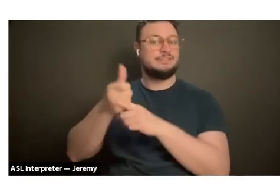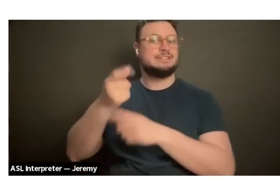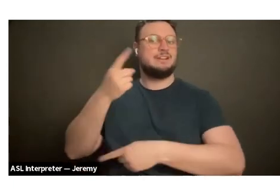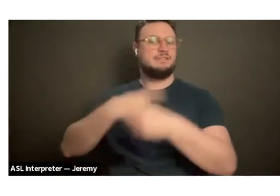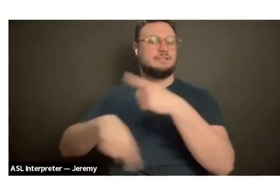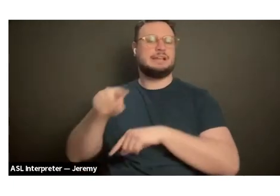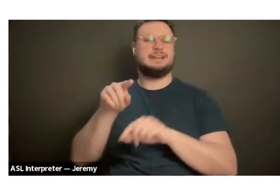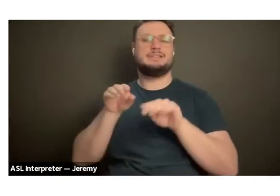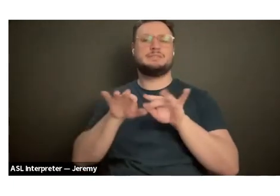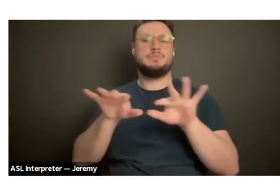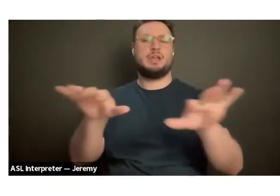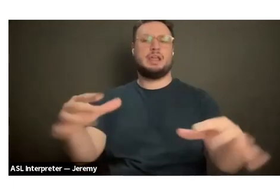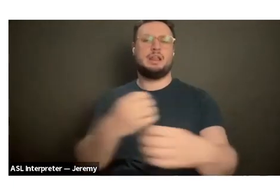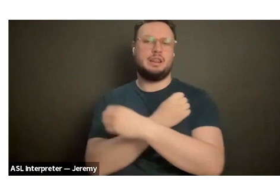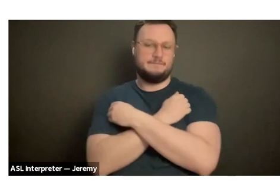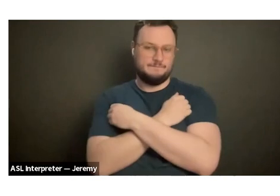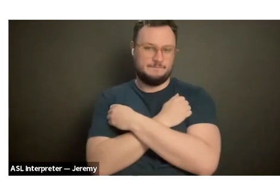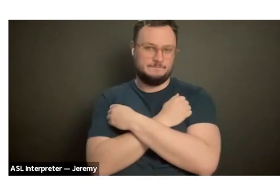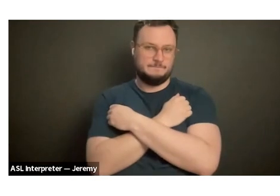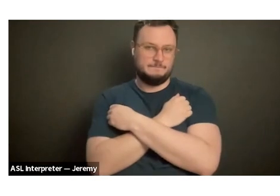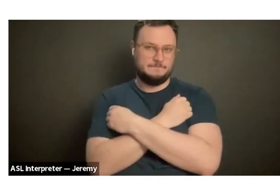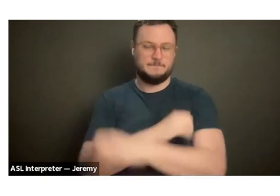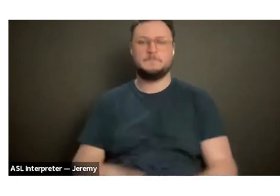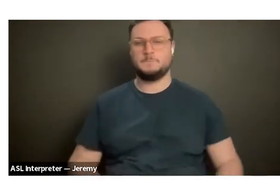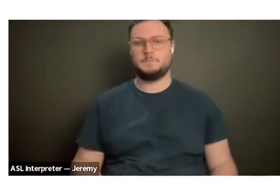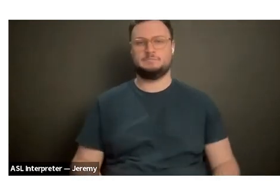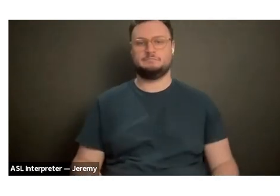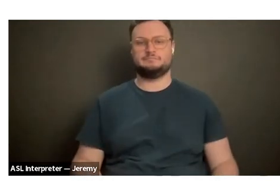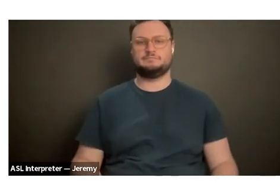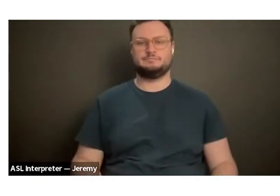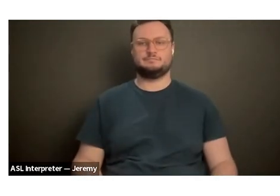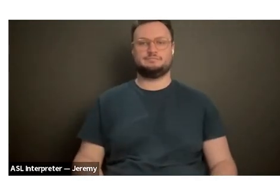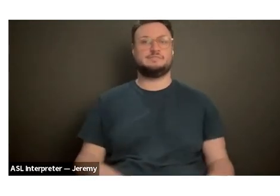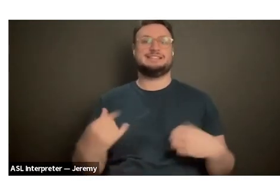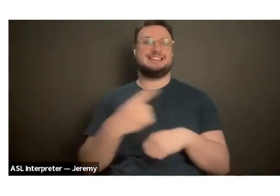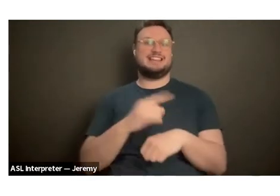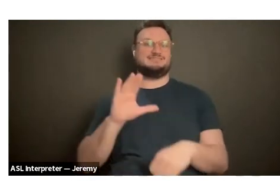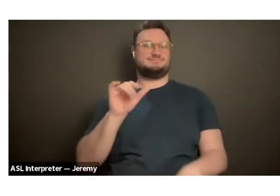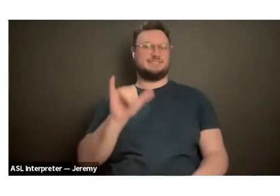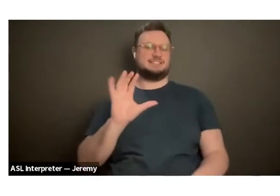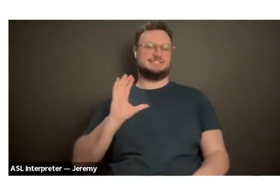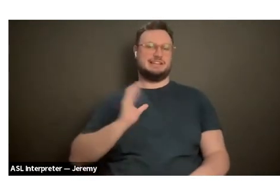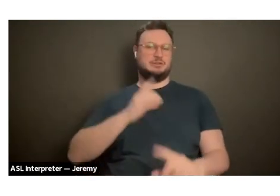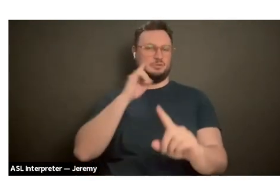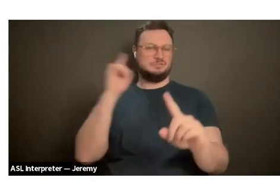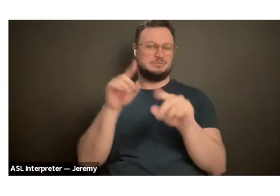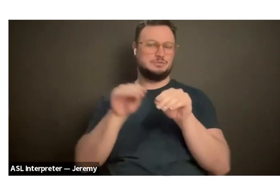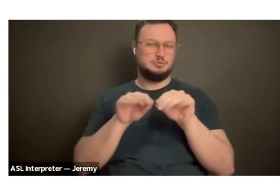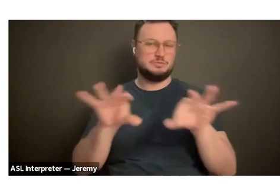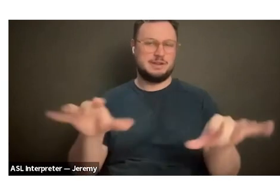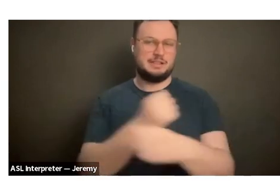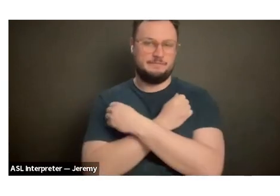We have bright red letters that say Spread Love, because that's what we're going to do today. Let's go. Next slide,